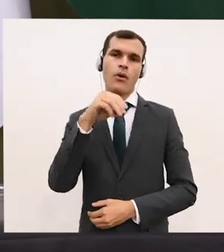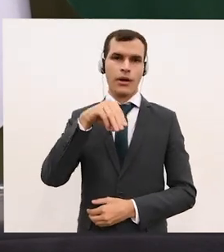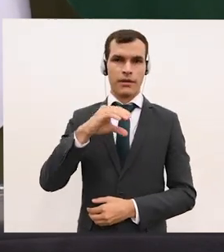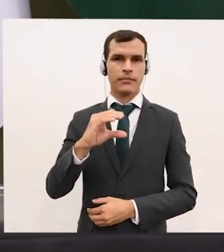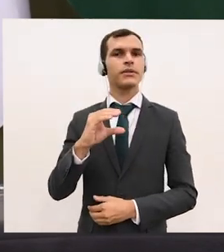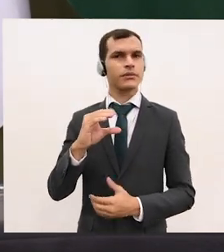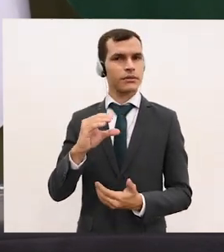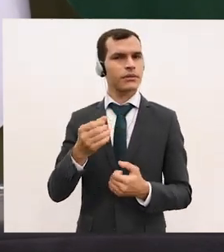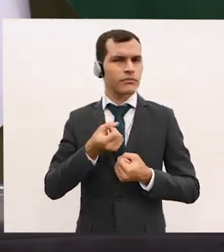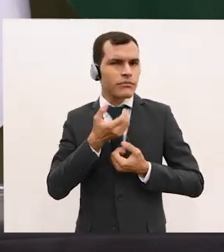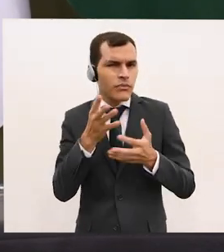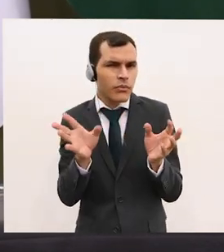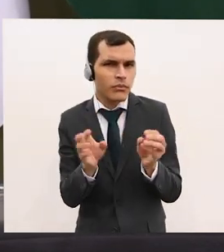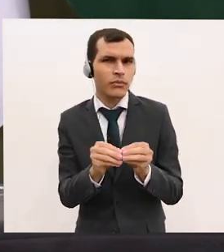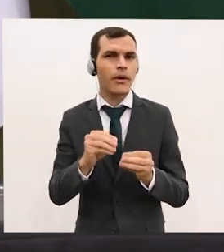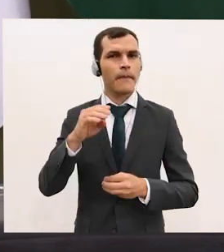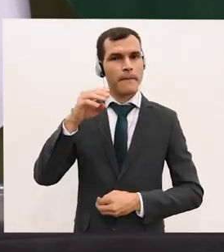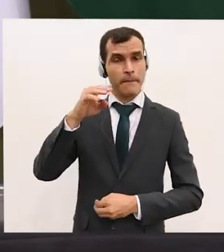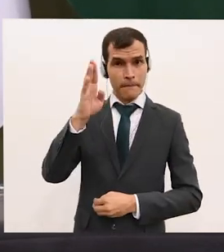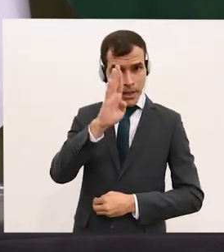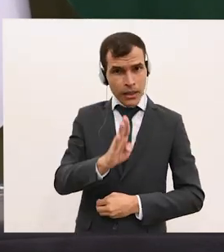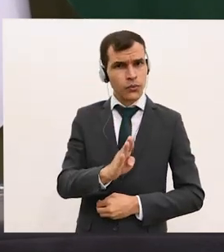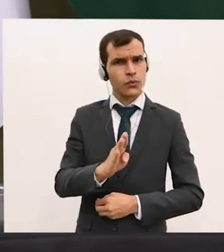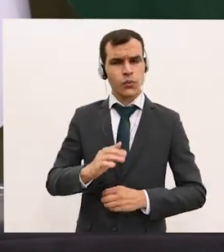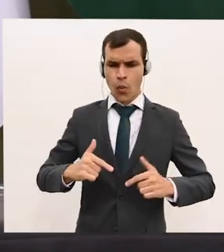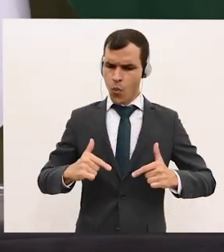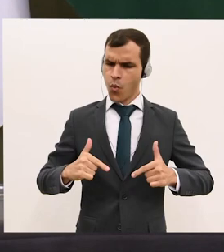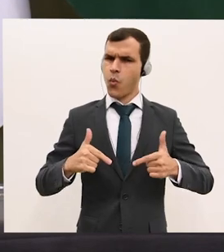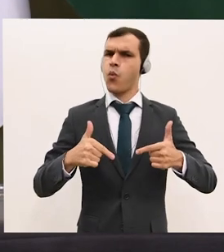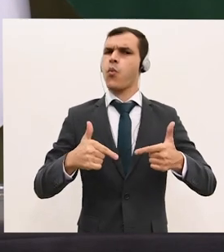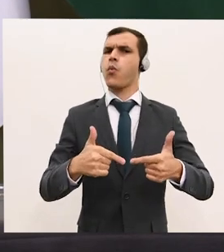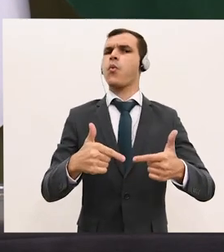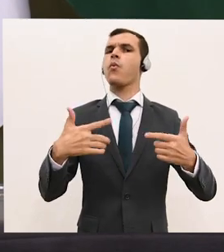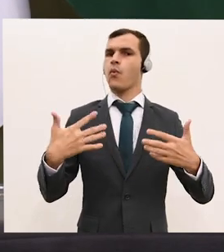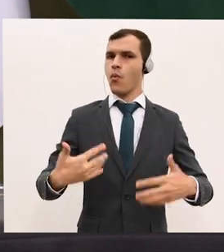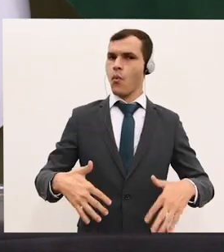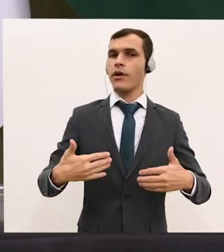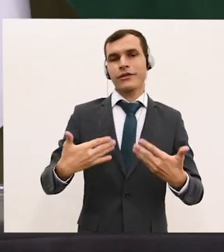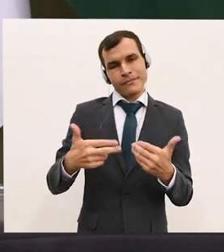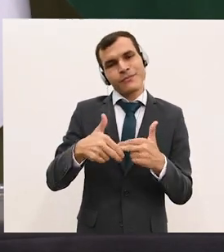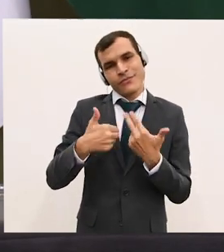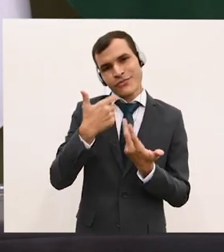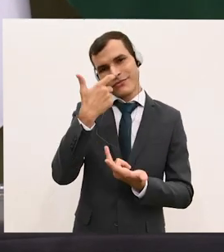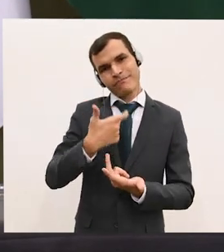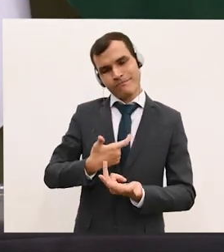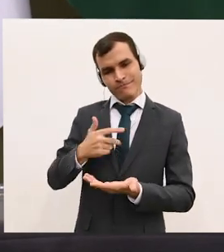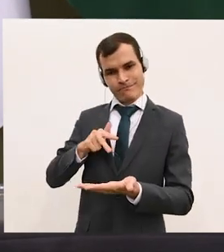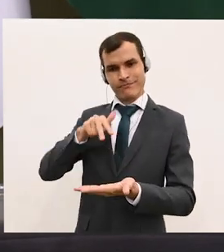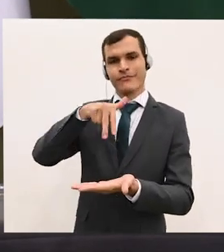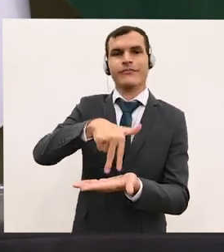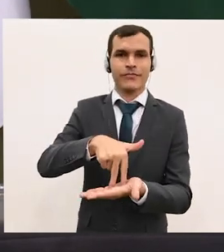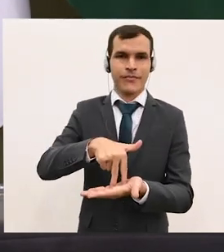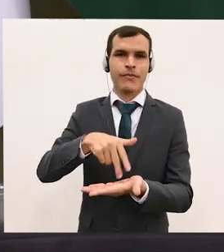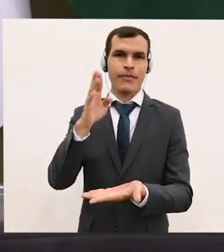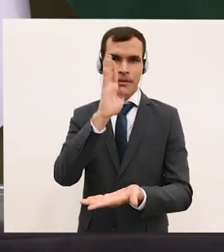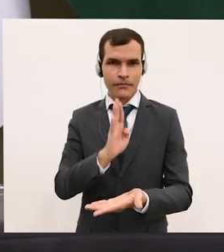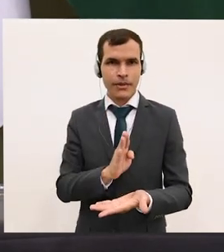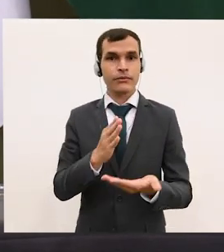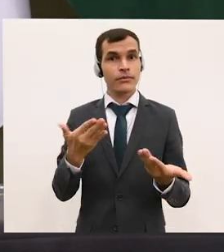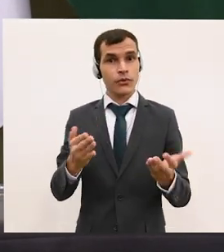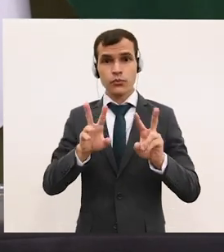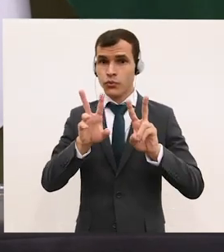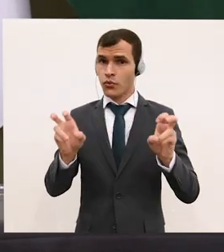also important for me to come here. In all kinds of ways, Brazil is instrumental in the